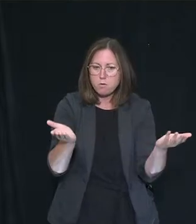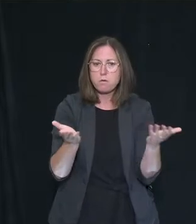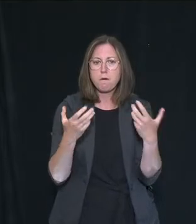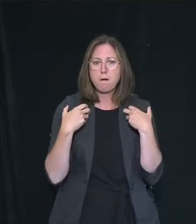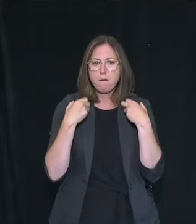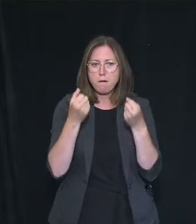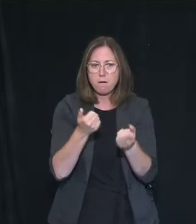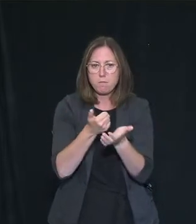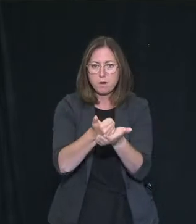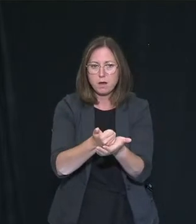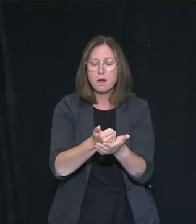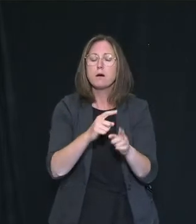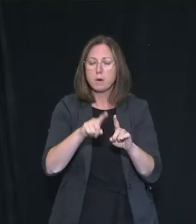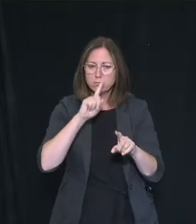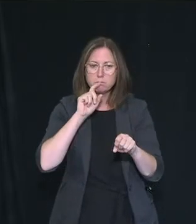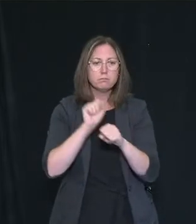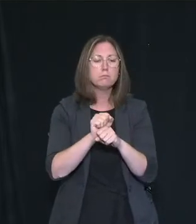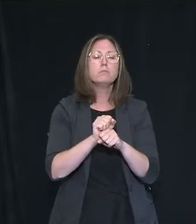enormous impact.